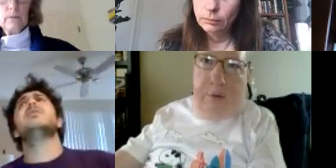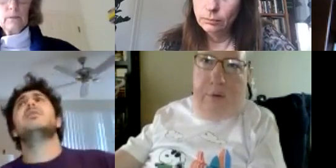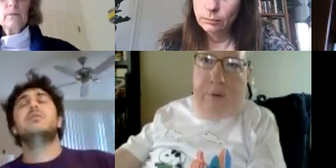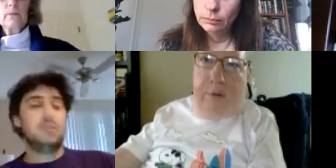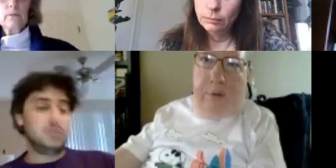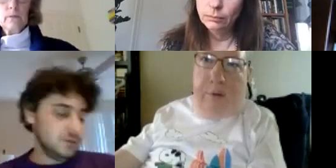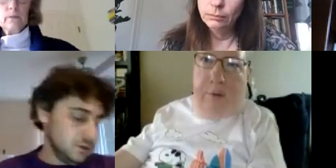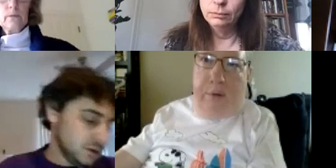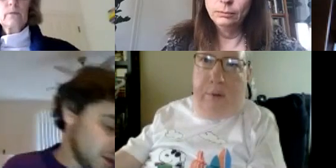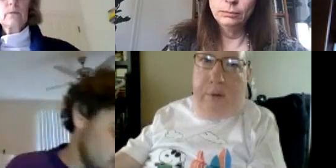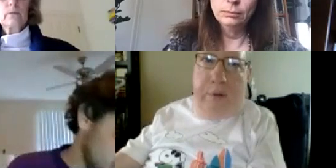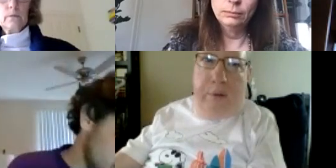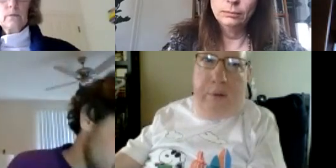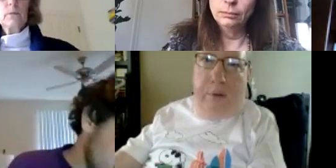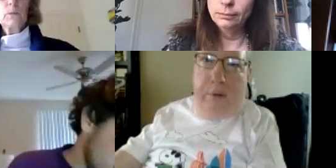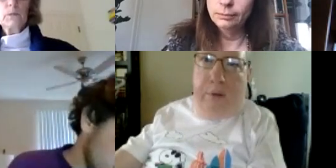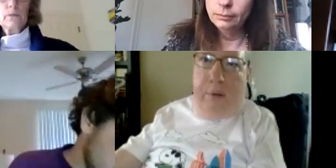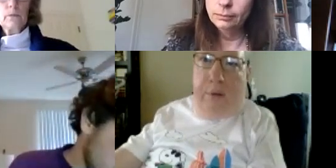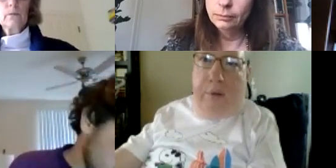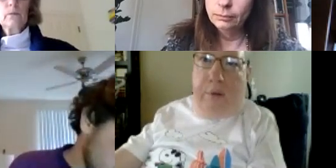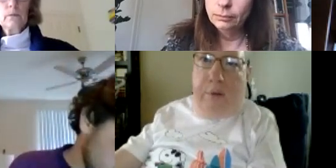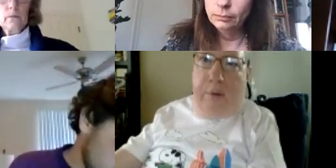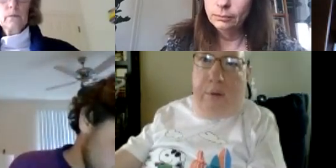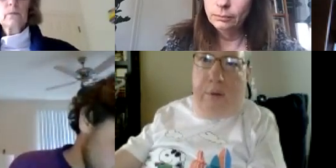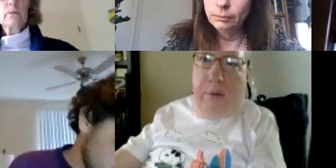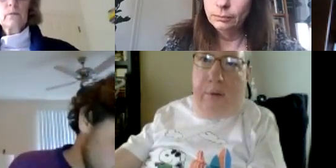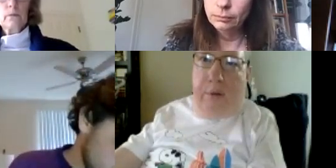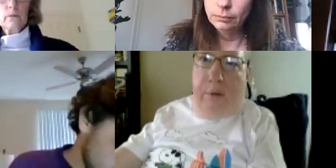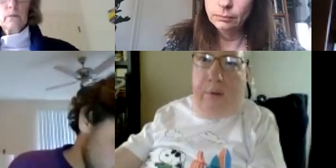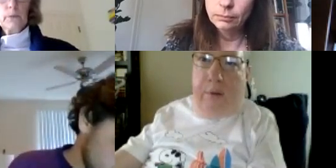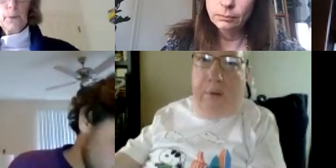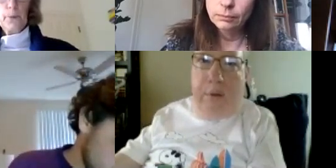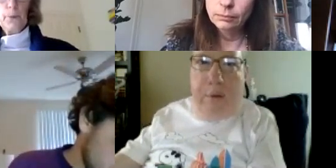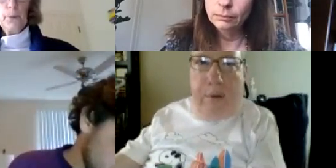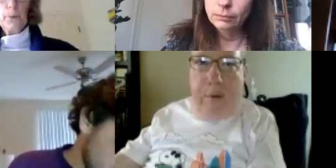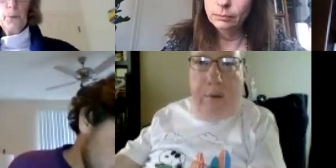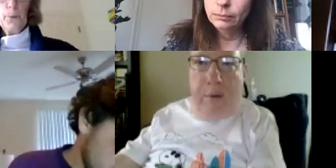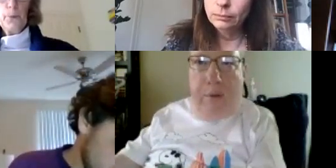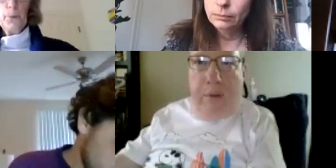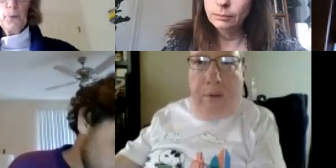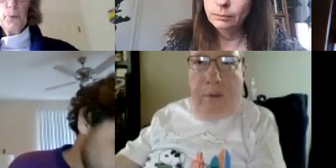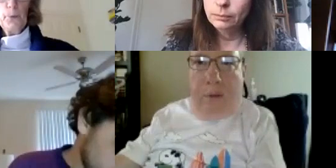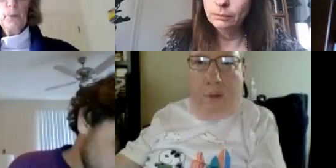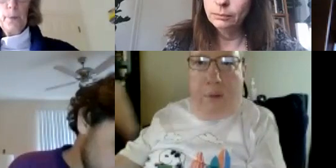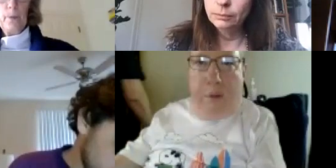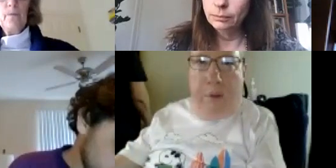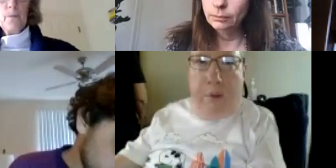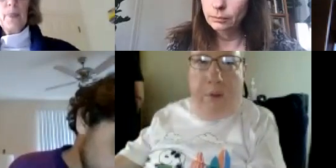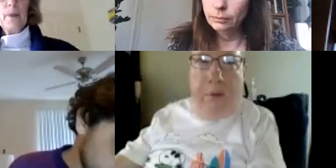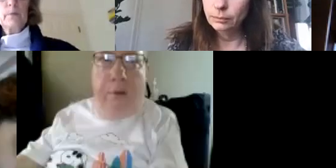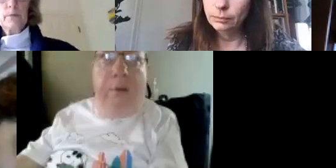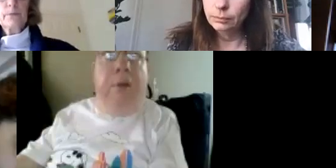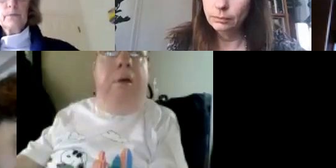out. Half the nurses that are getting vaccinated, half that refuse that are anti-maskers, but they are not allowed in my home without a mask